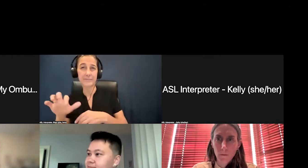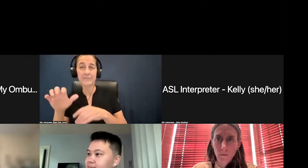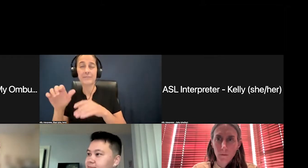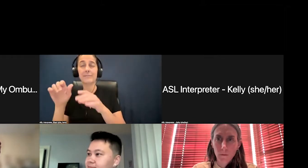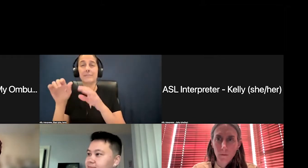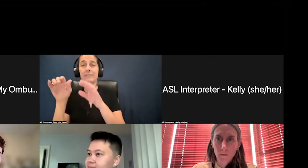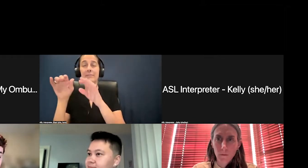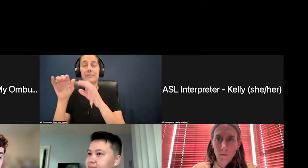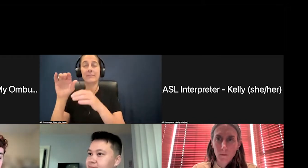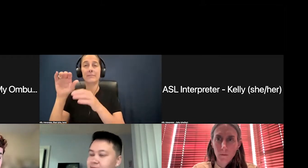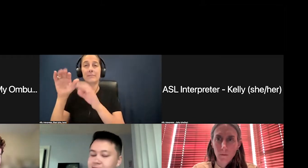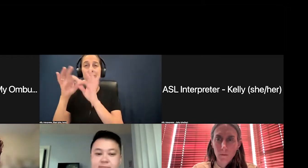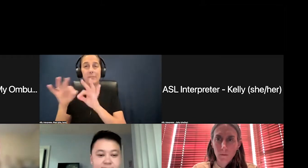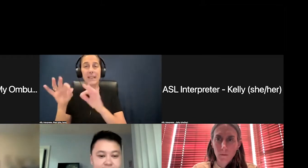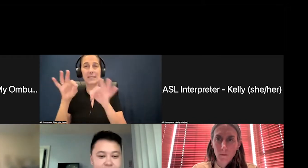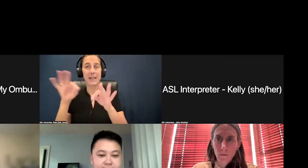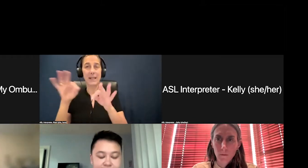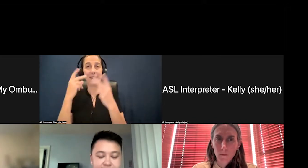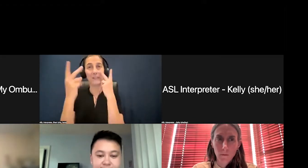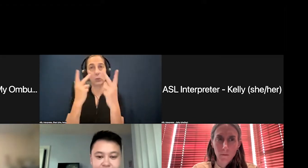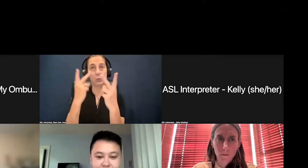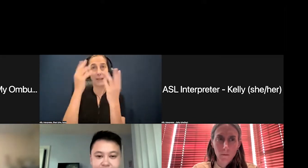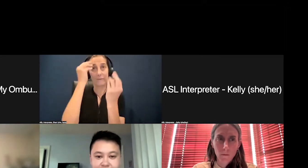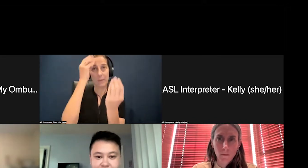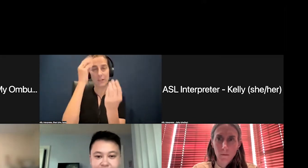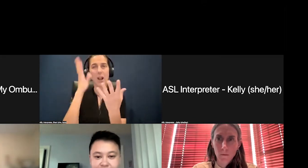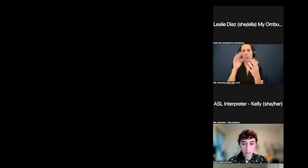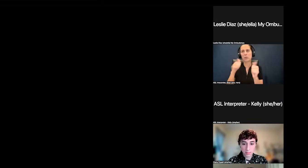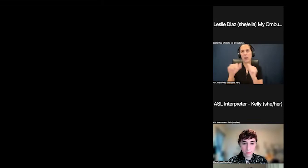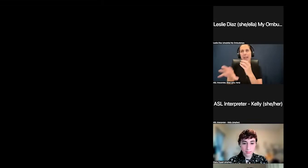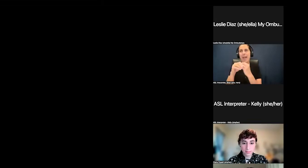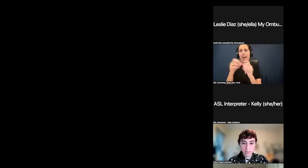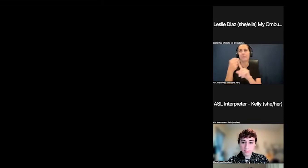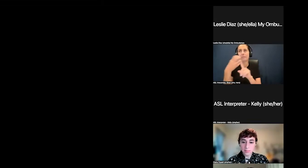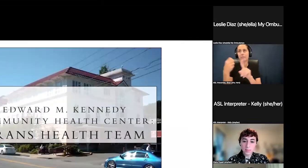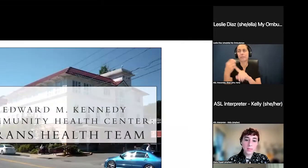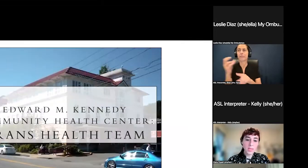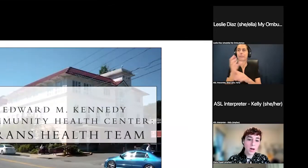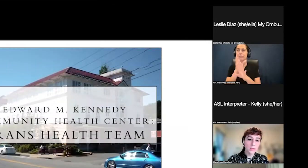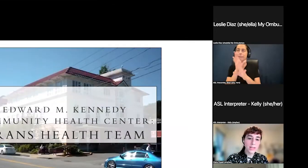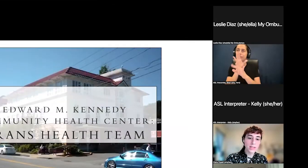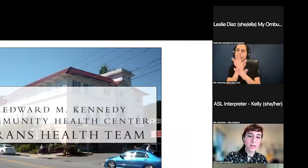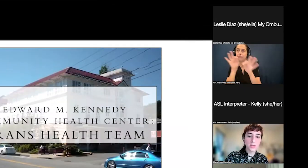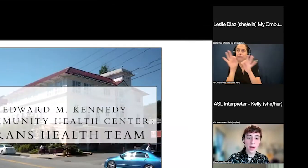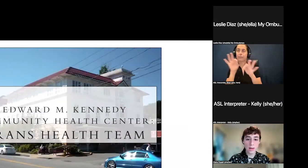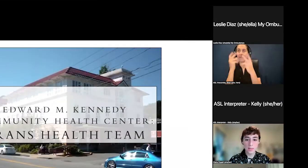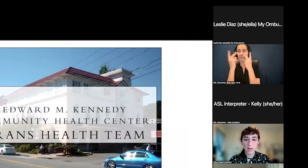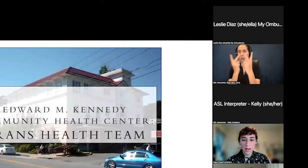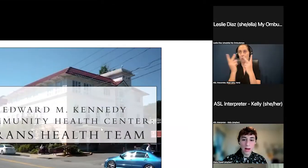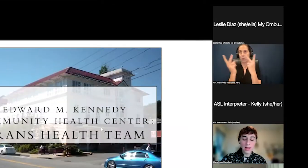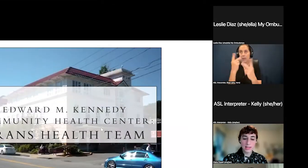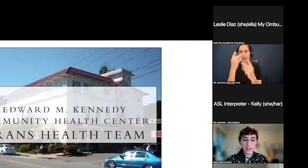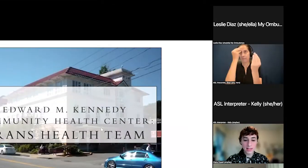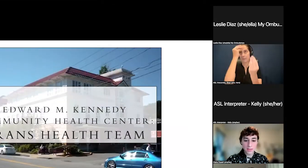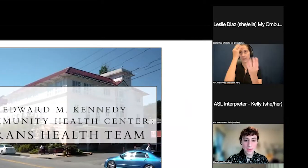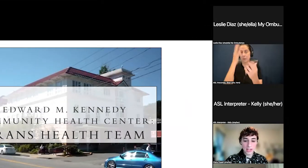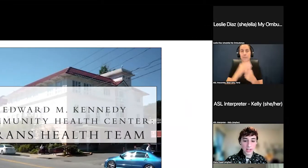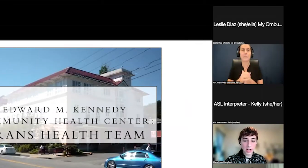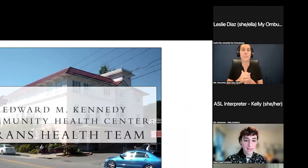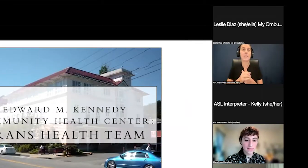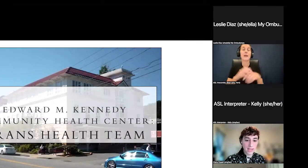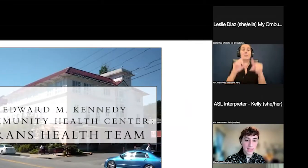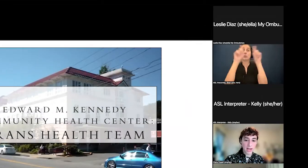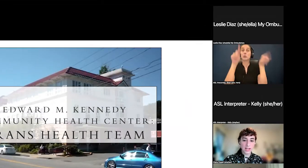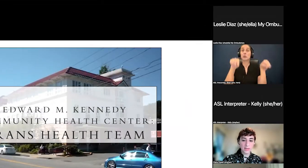images in the presentation. All right, so on screen, there's a